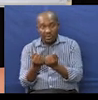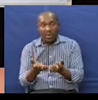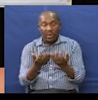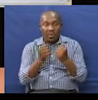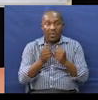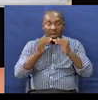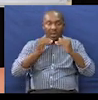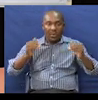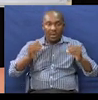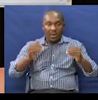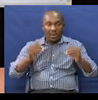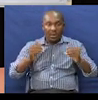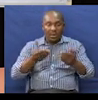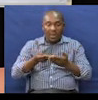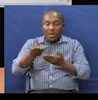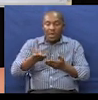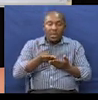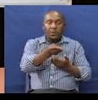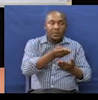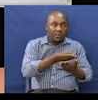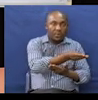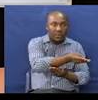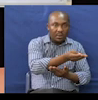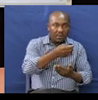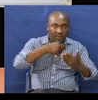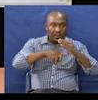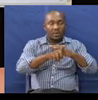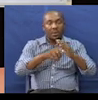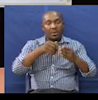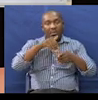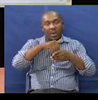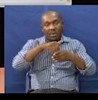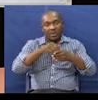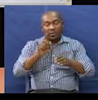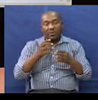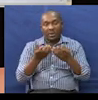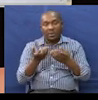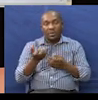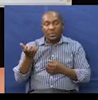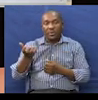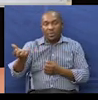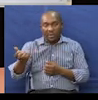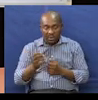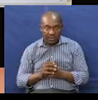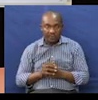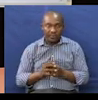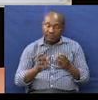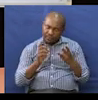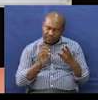equally distributed among the members of the society. Also, another key